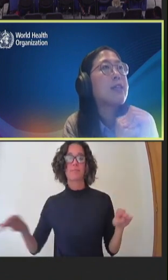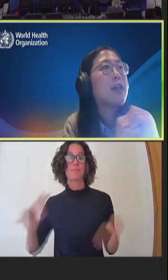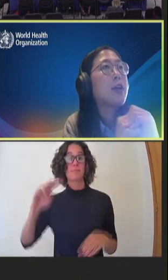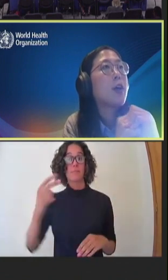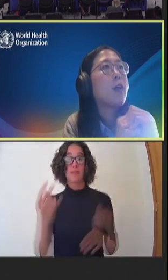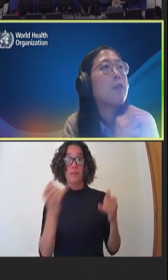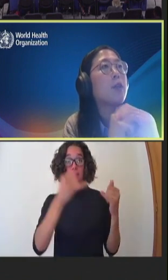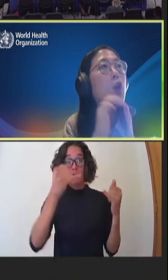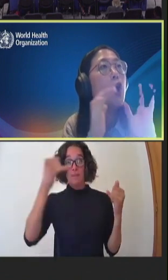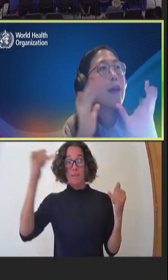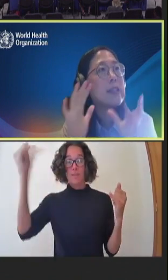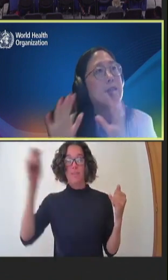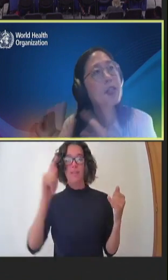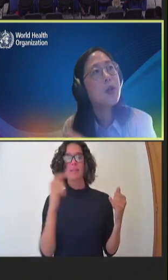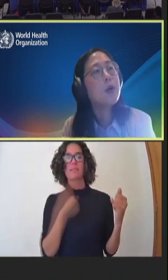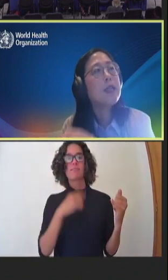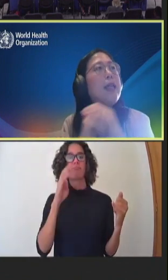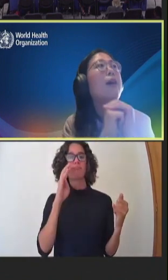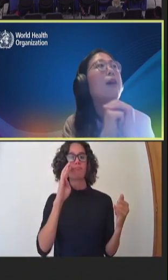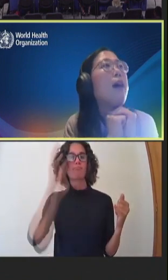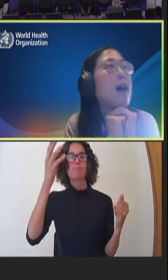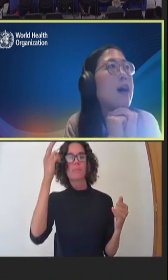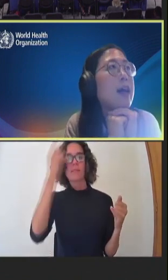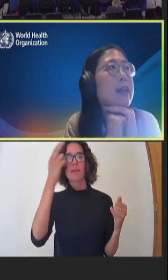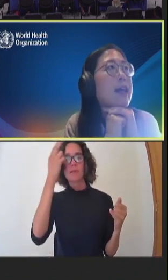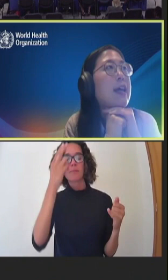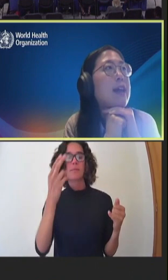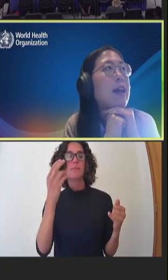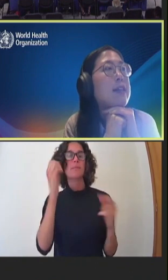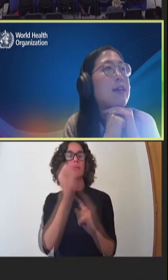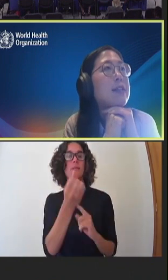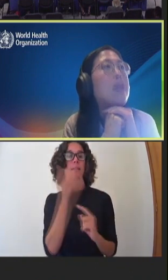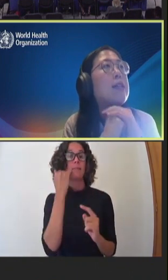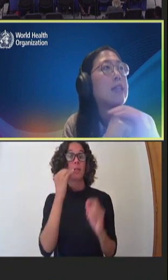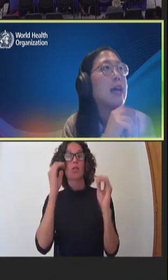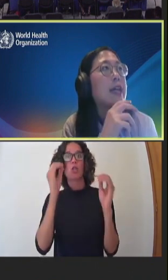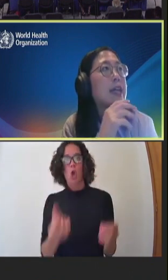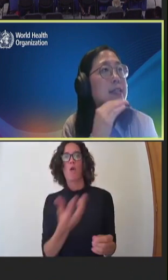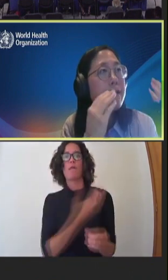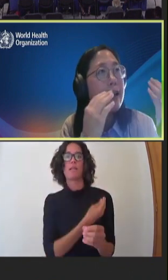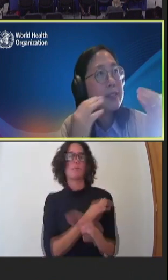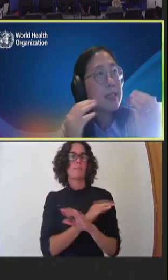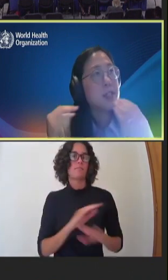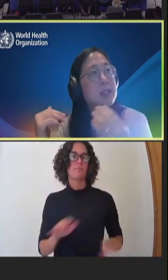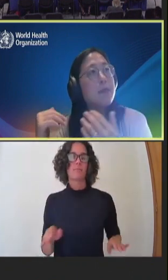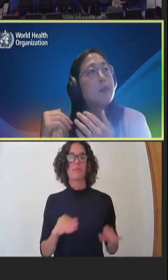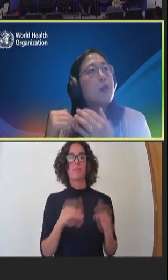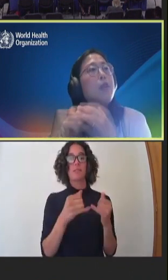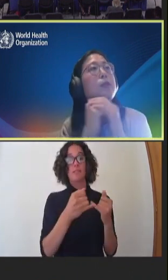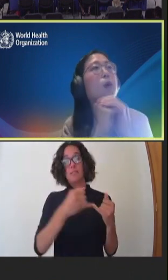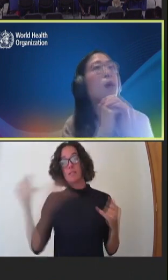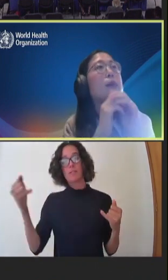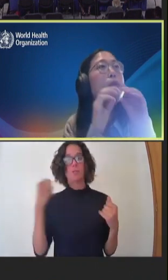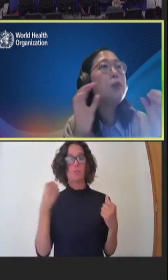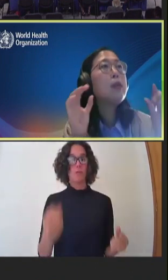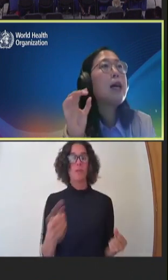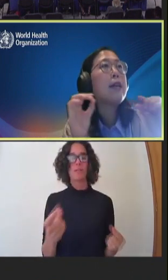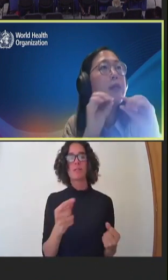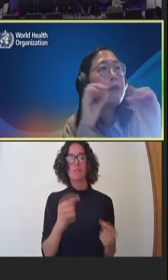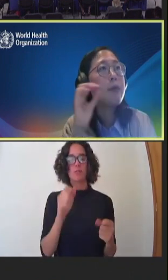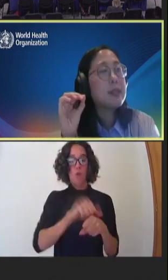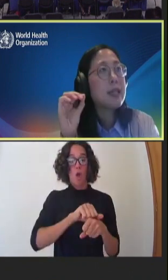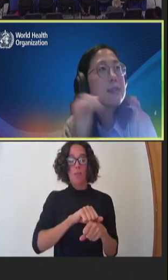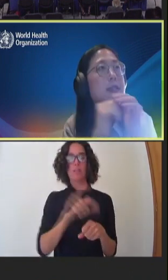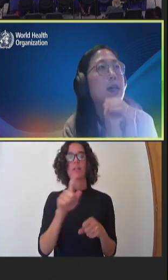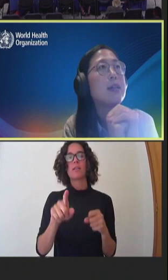hypothetical scenario of the no vaccination only. And then the solid line is the vaccination as observed. So blue line